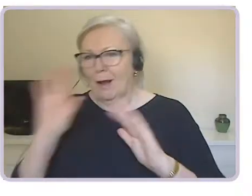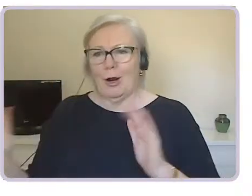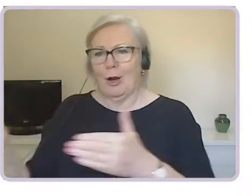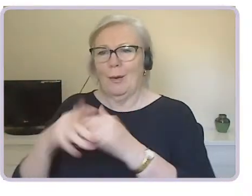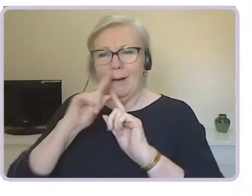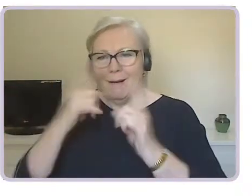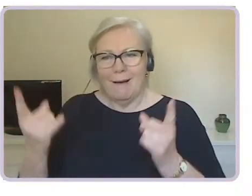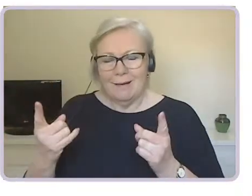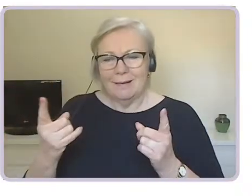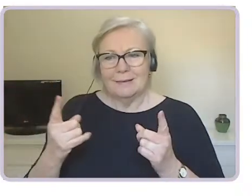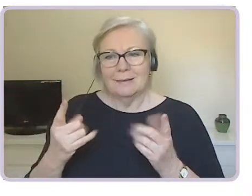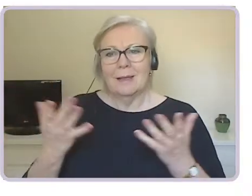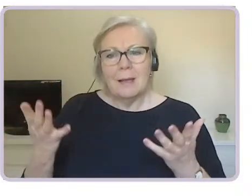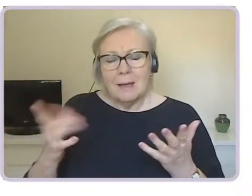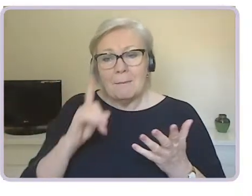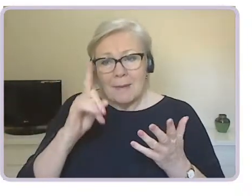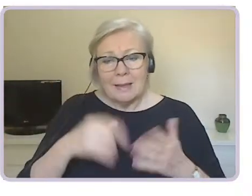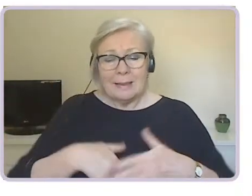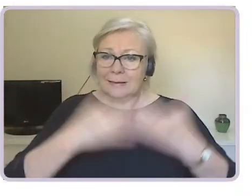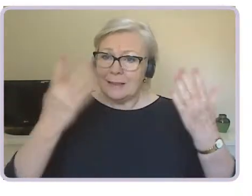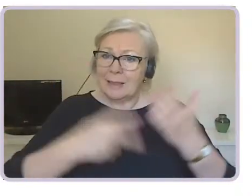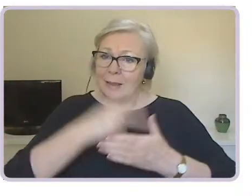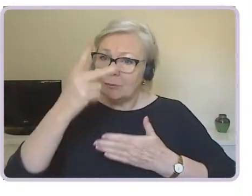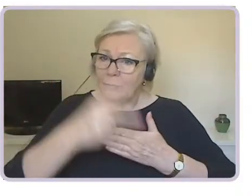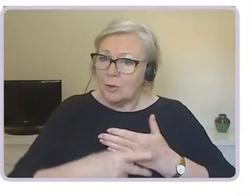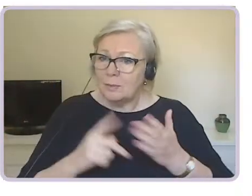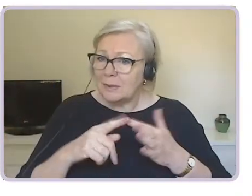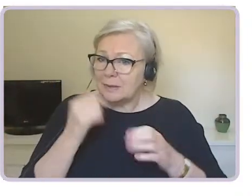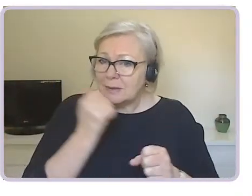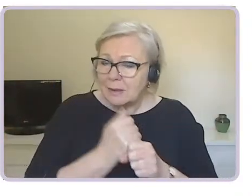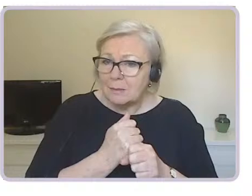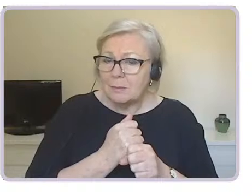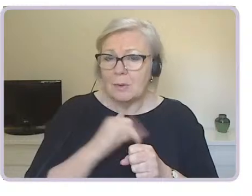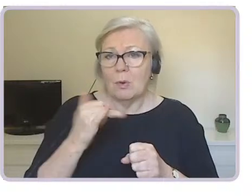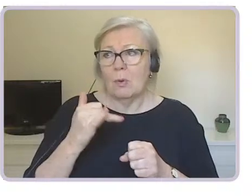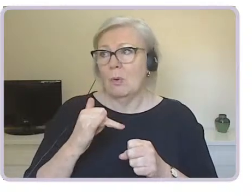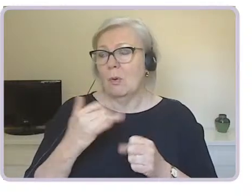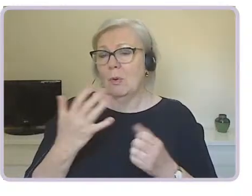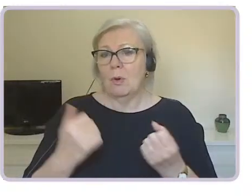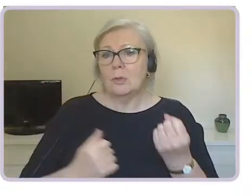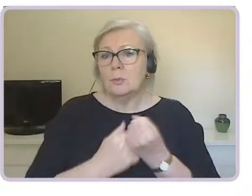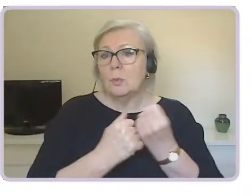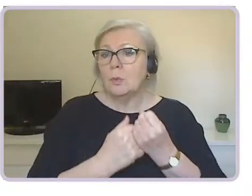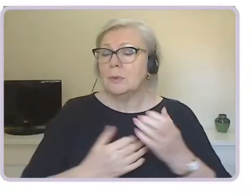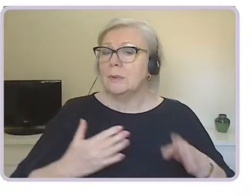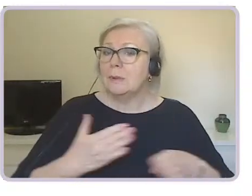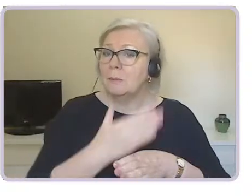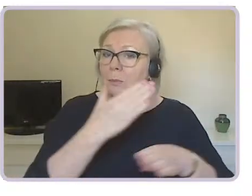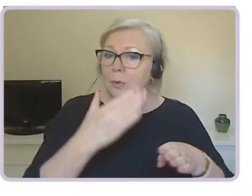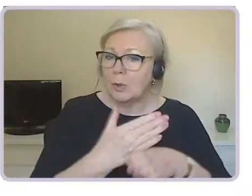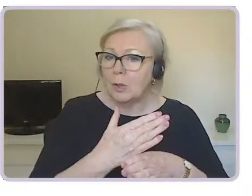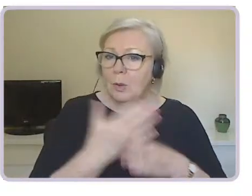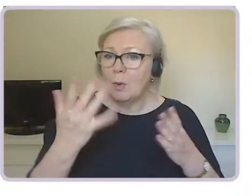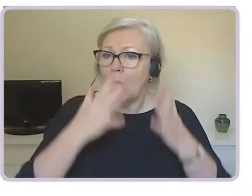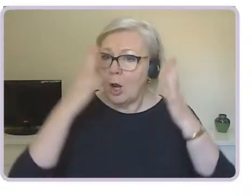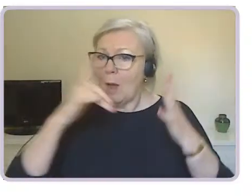which, whether day programs, for instance, or supported employment, where a lot of people are